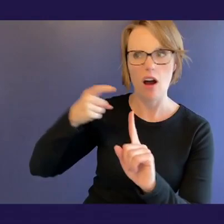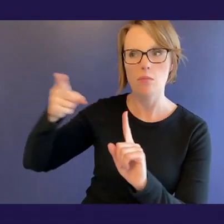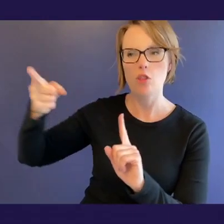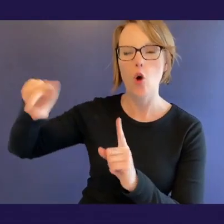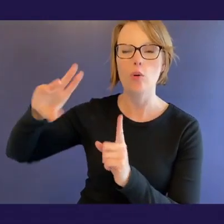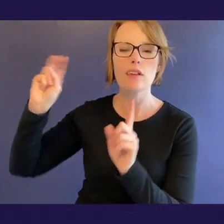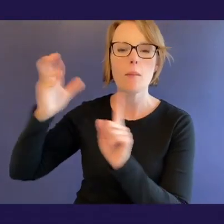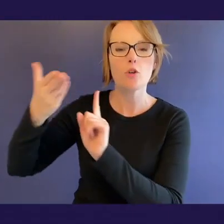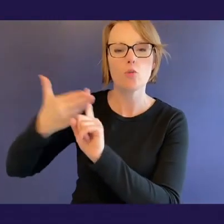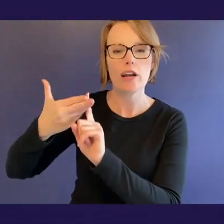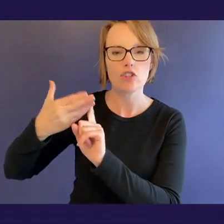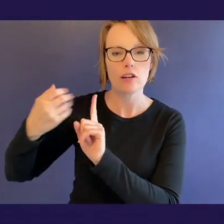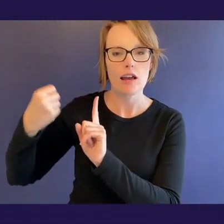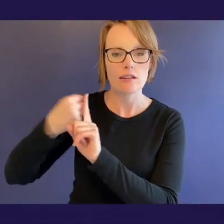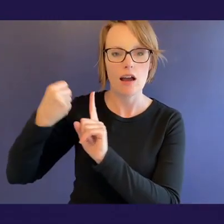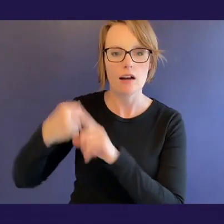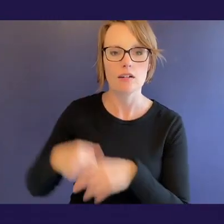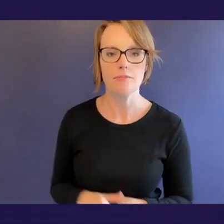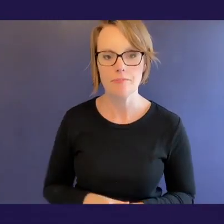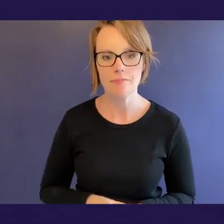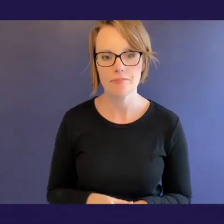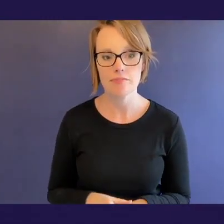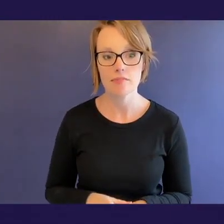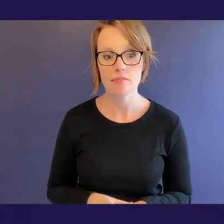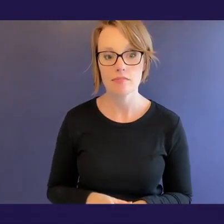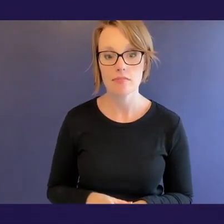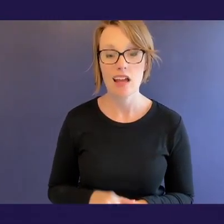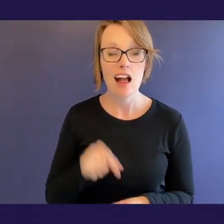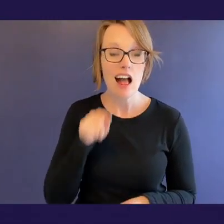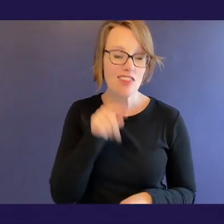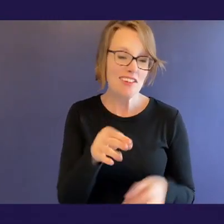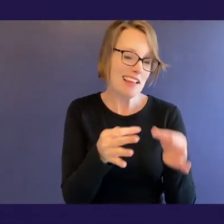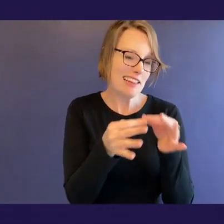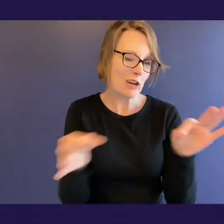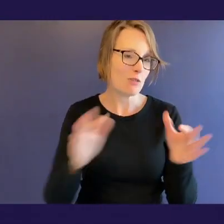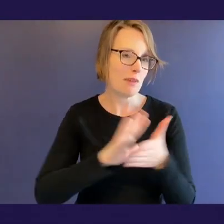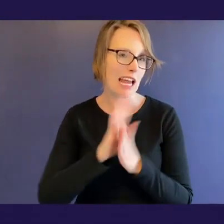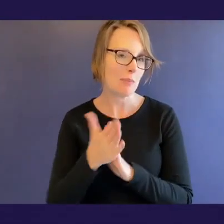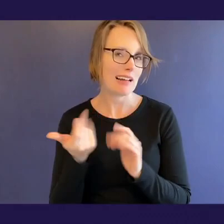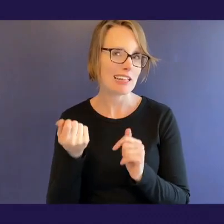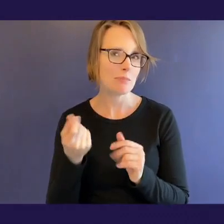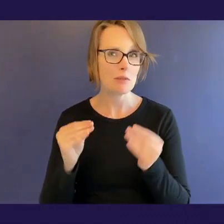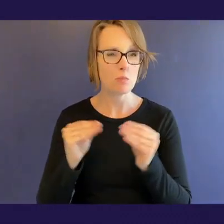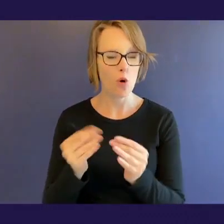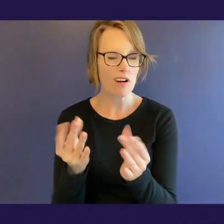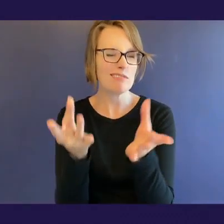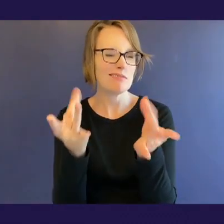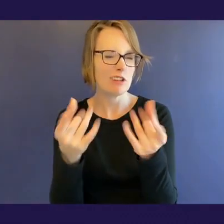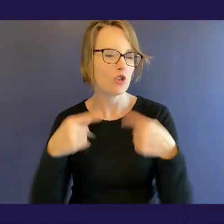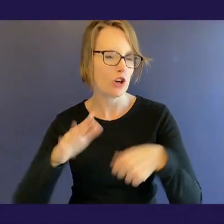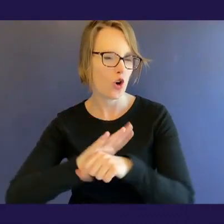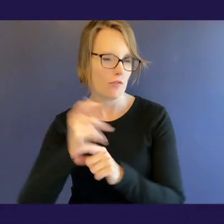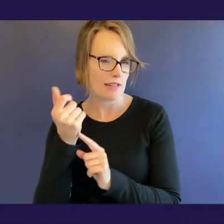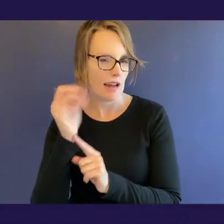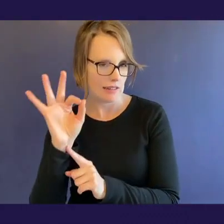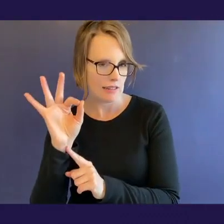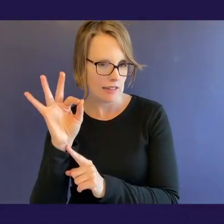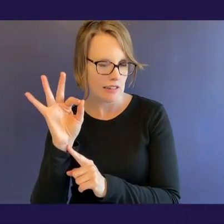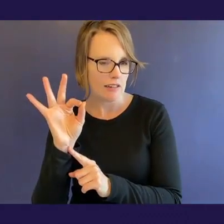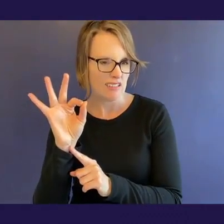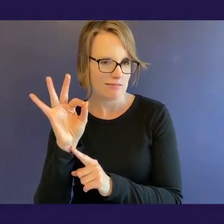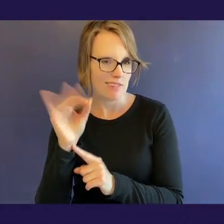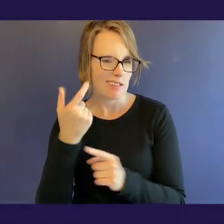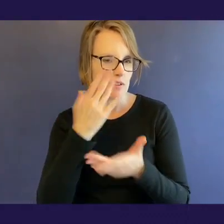because this language became slightly more controversial during the COVID-19 pandemic, I think in some ways that's